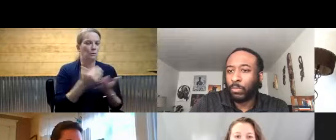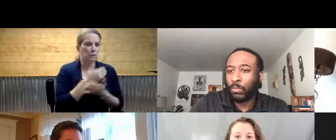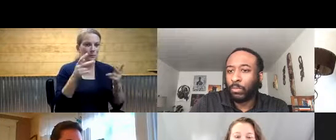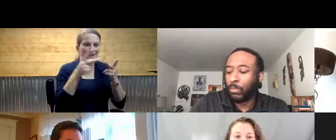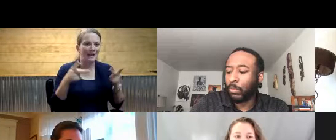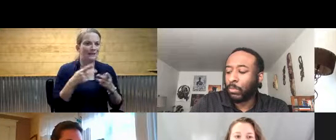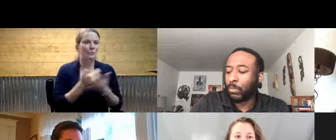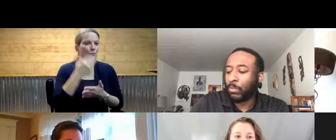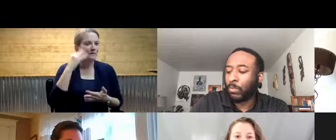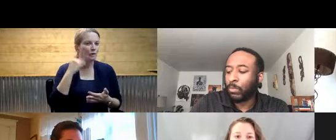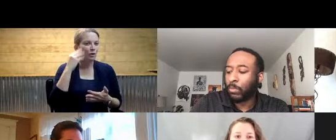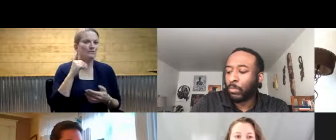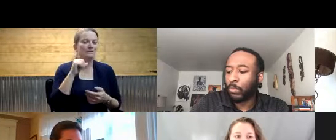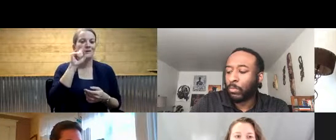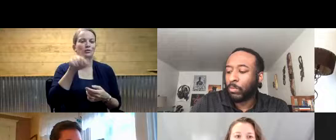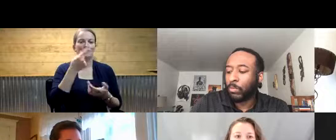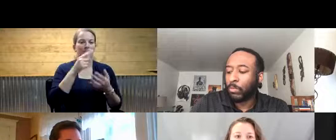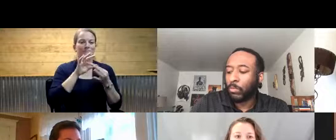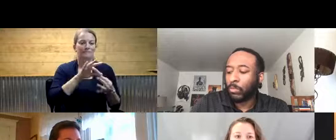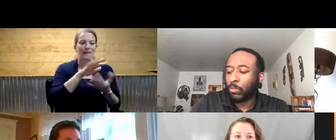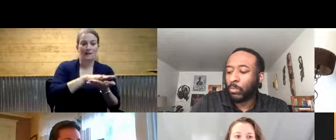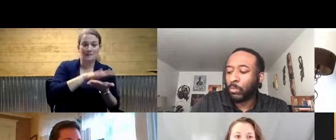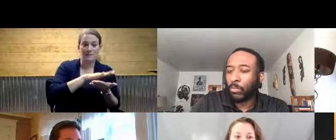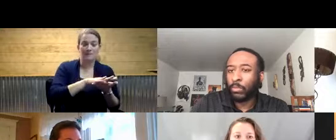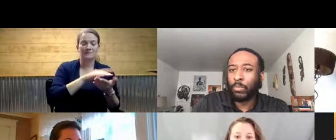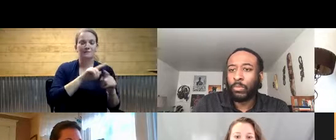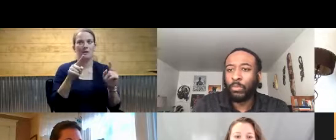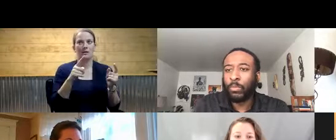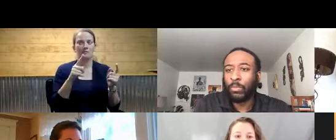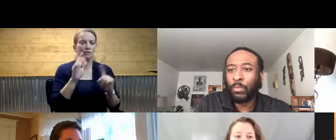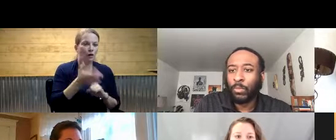not just in terms of academics, but again in terms of culture,